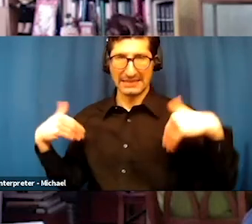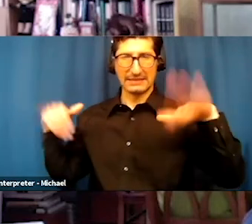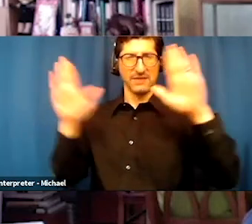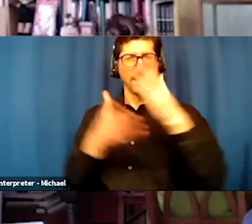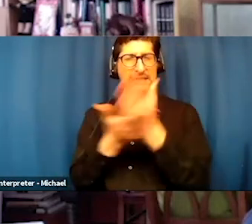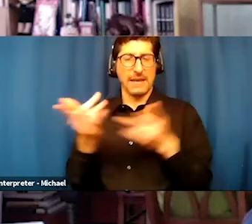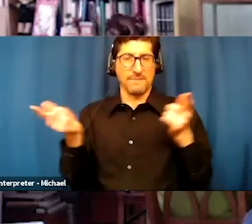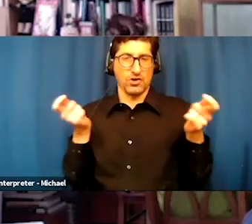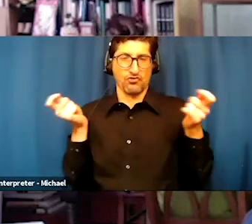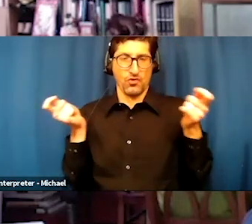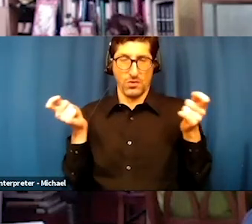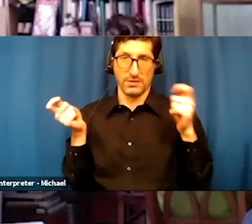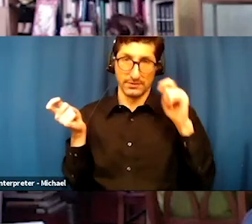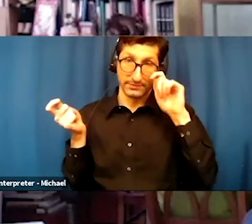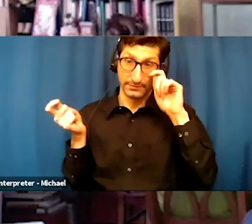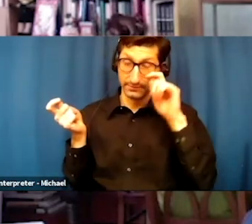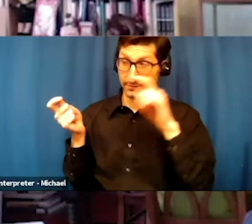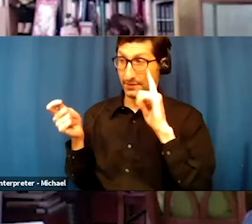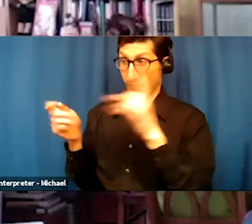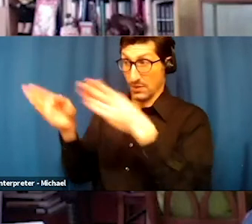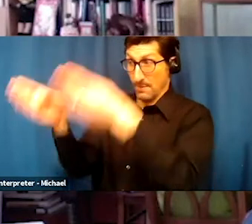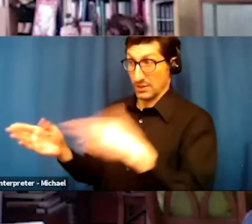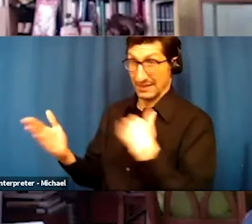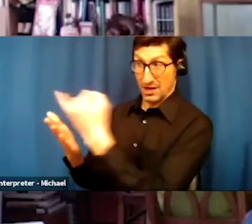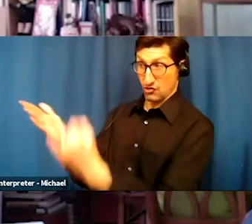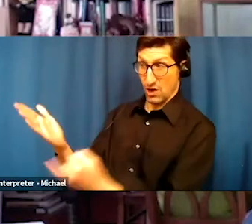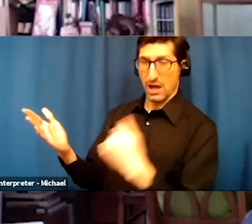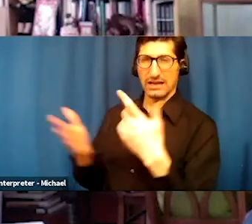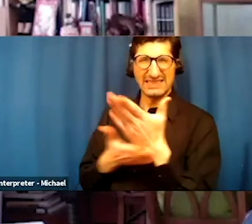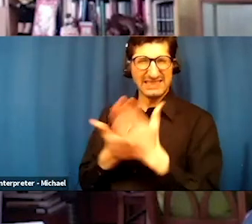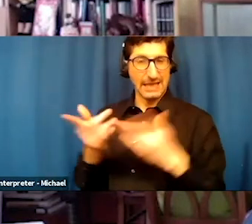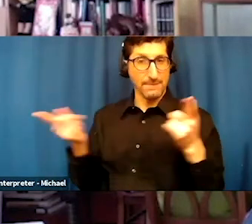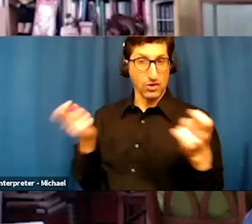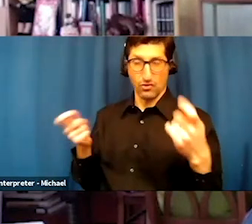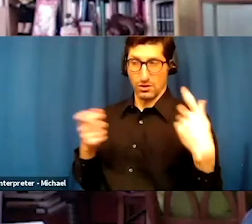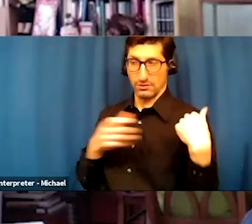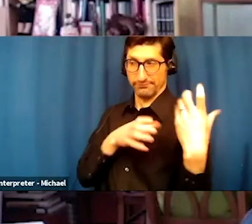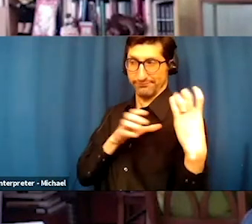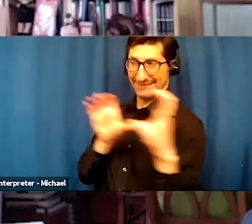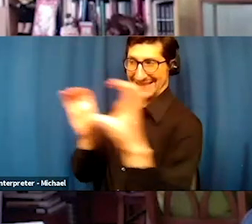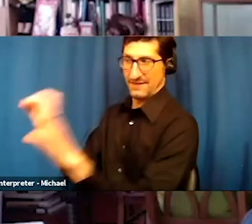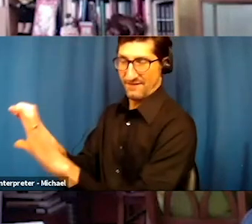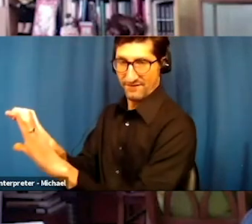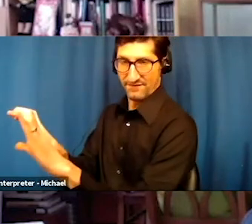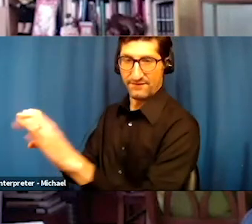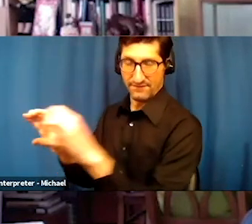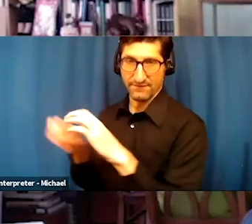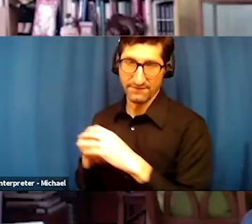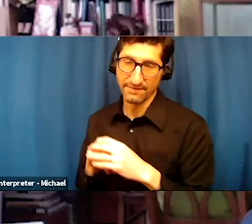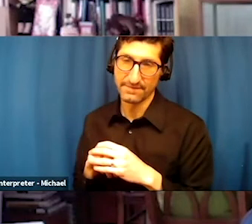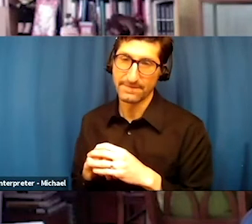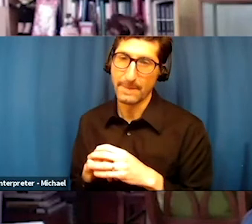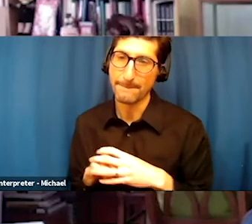to my, uh, portrait collaborator. And so, um, the center of that is, uh,